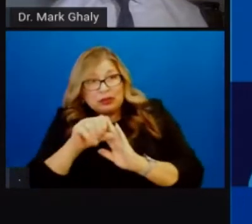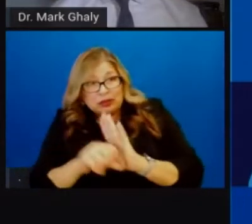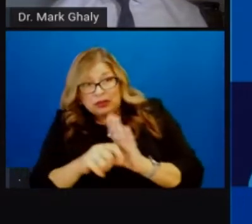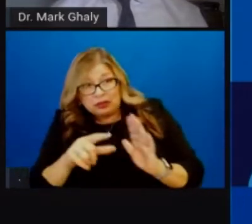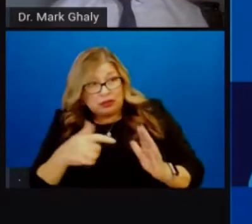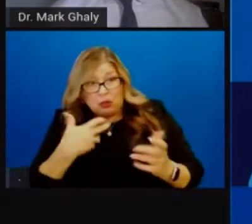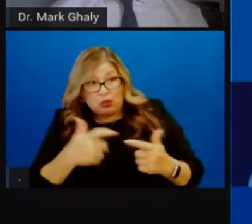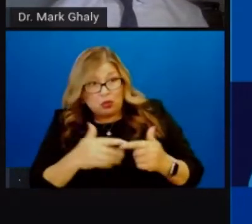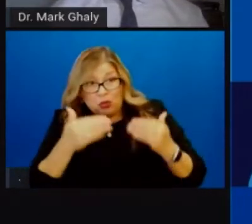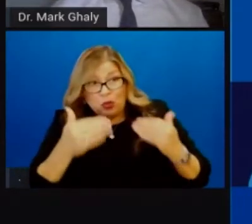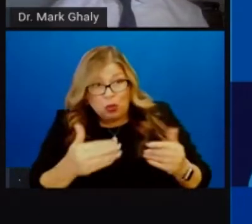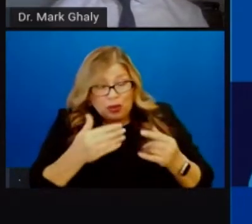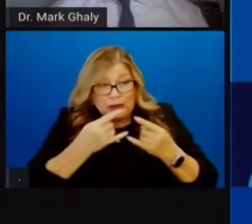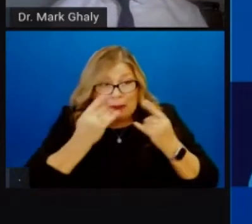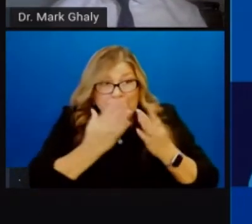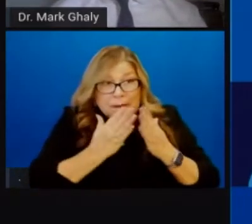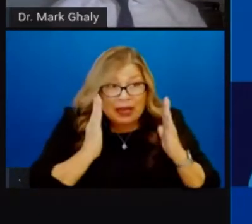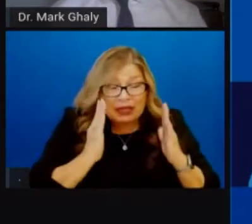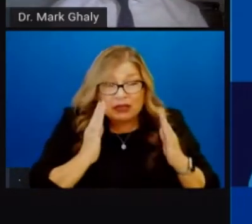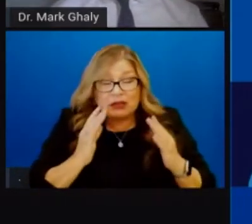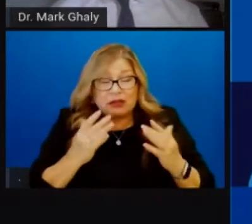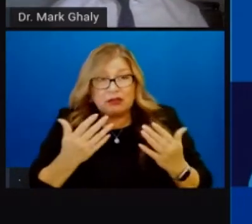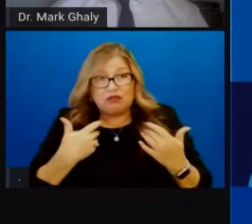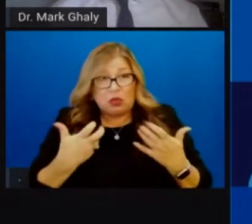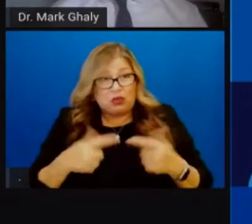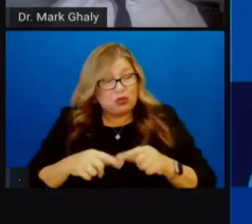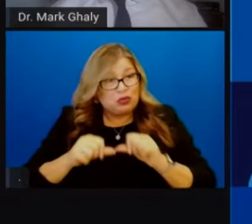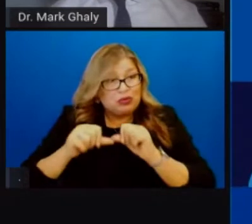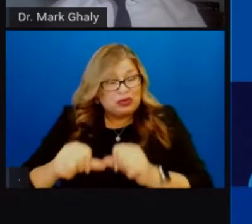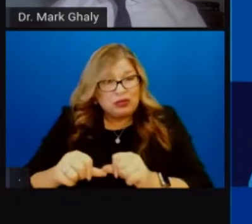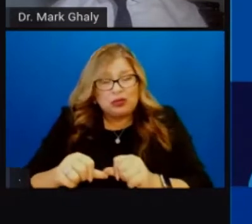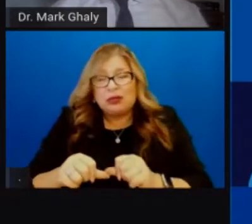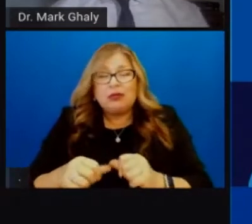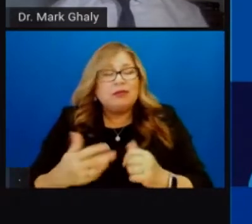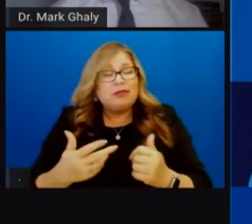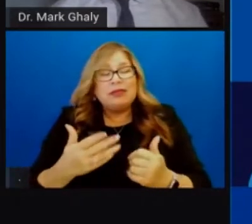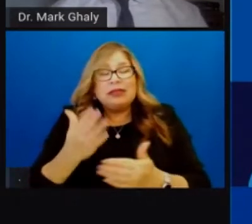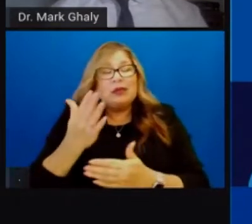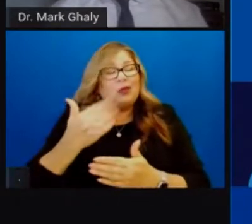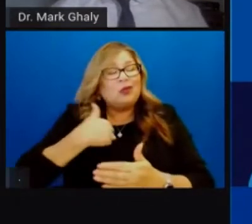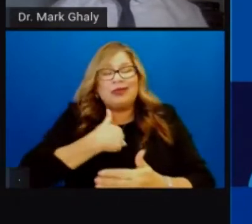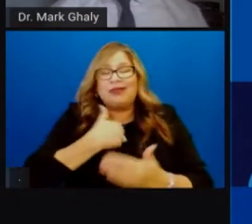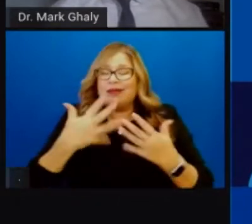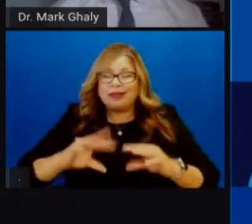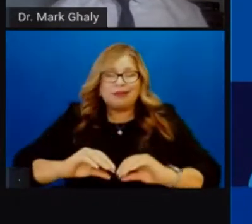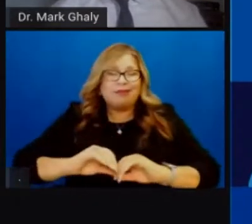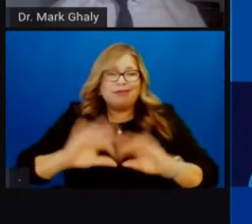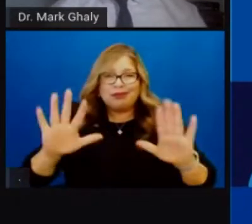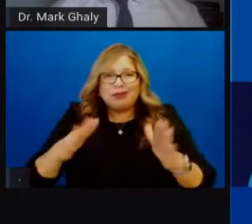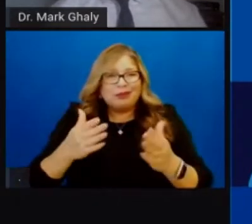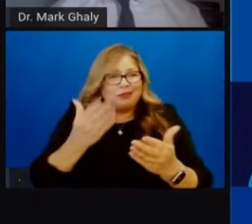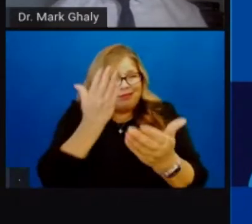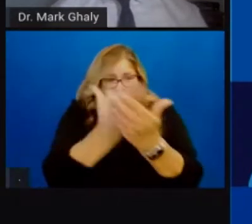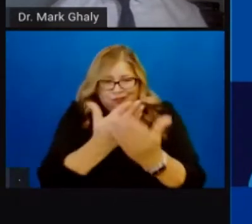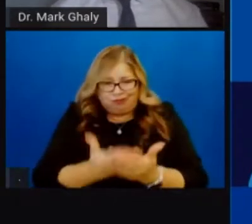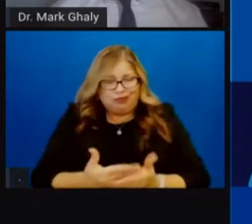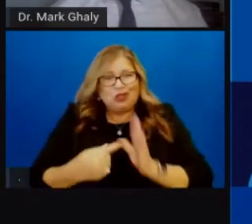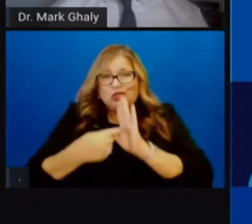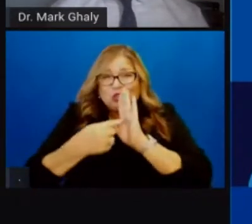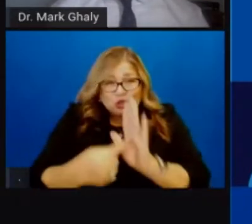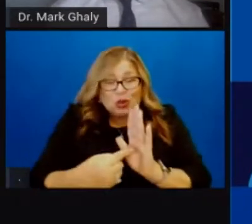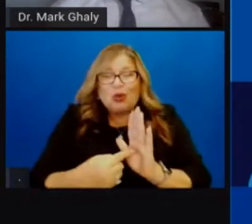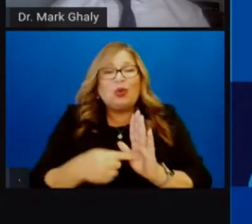masking in some parts of our communities. And there is clear evidence that masks do help and